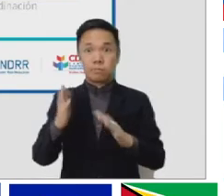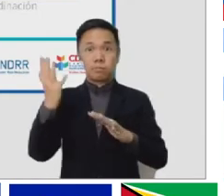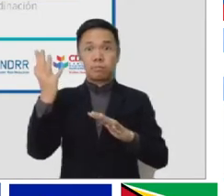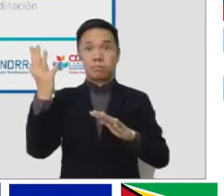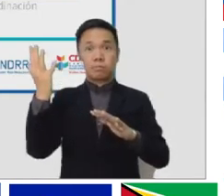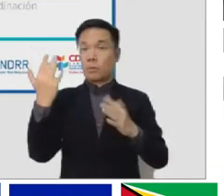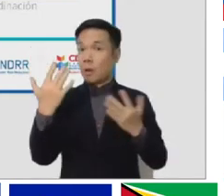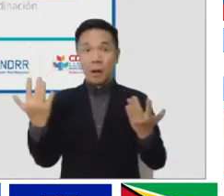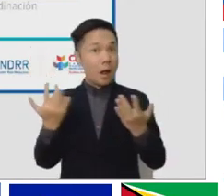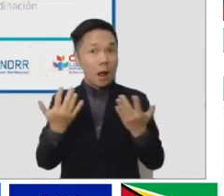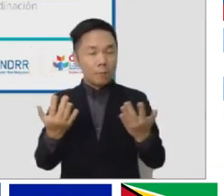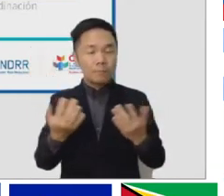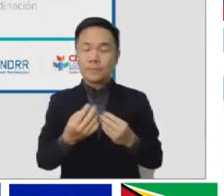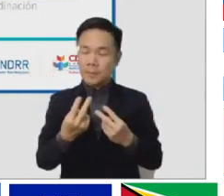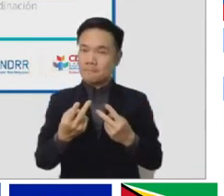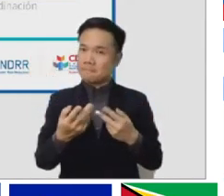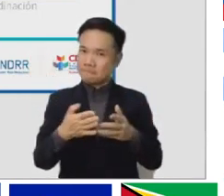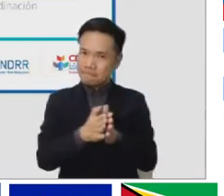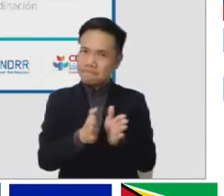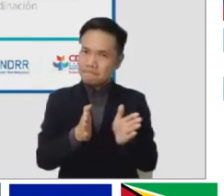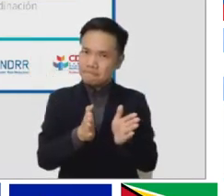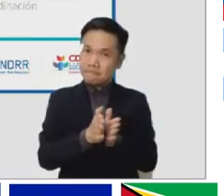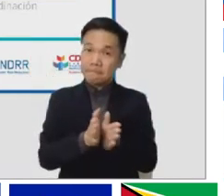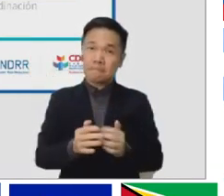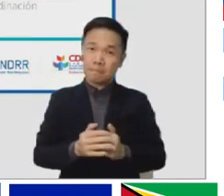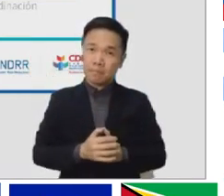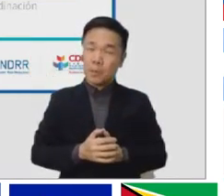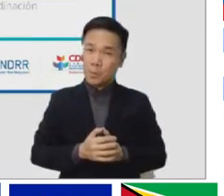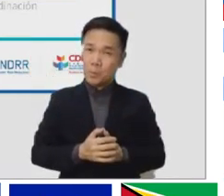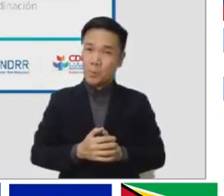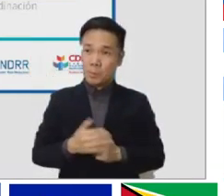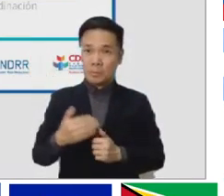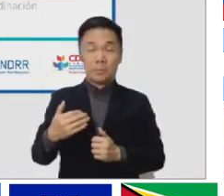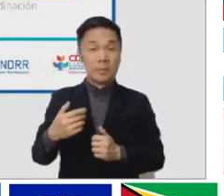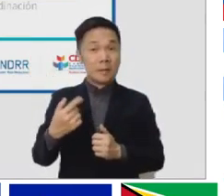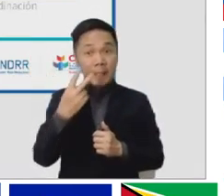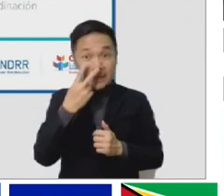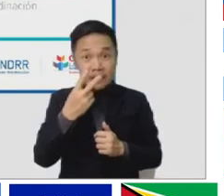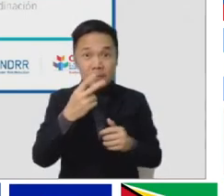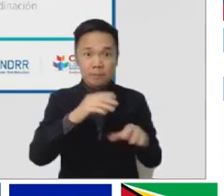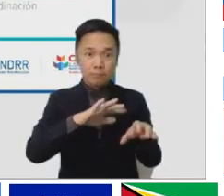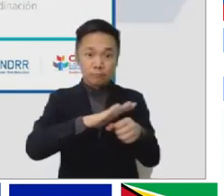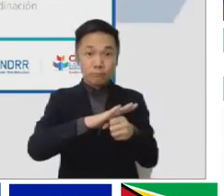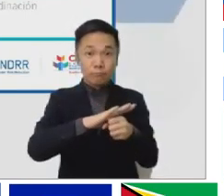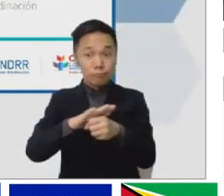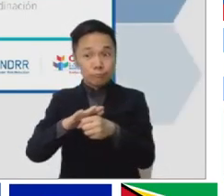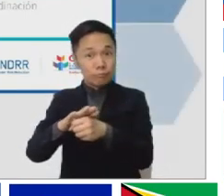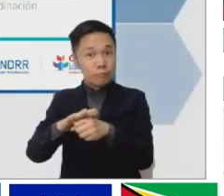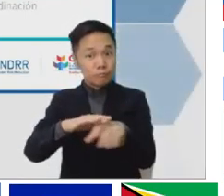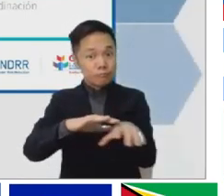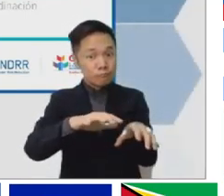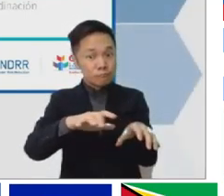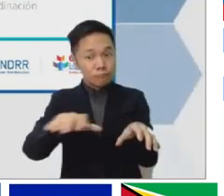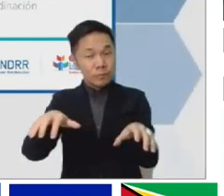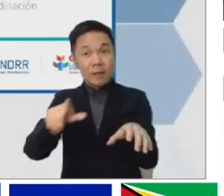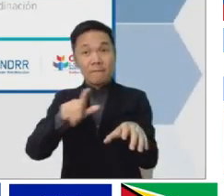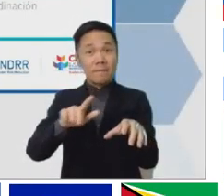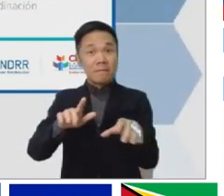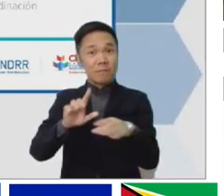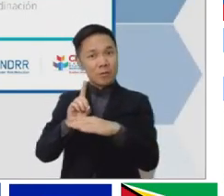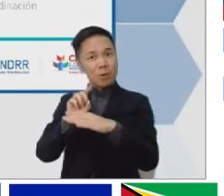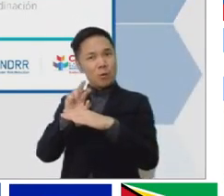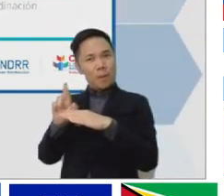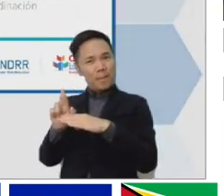which has also been quite difficult for our region, specifically to all of us in the Dominican Republic. A lot of